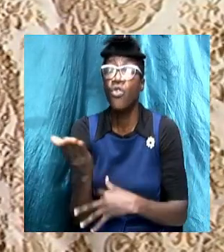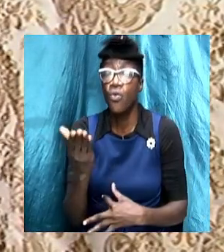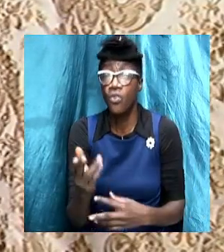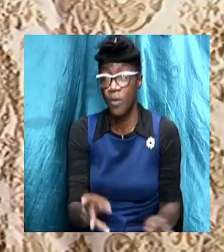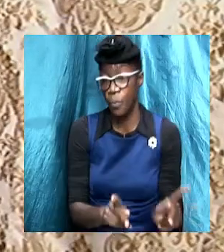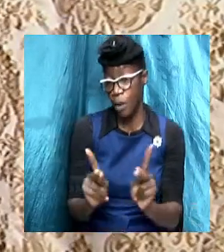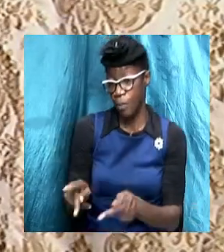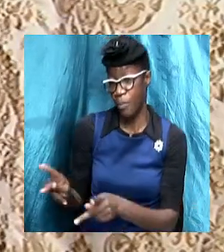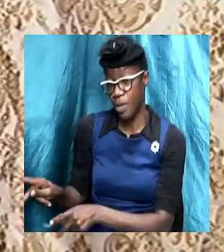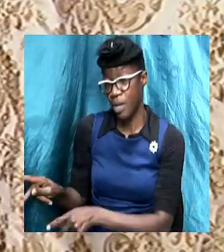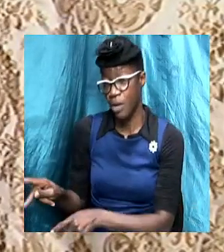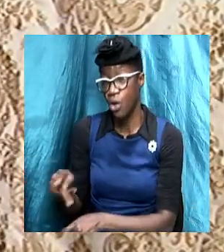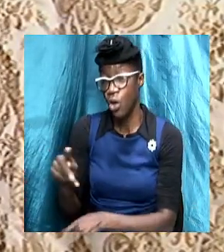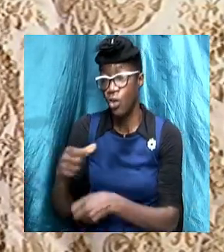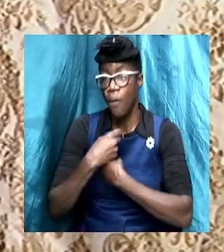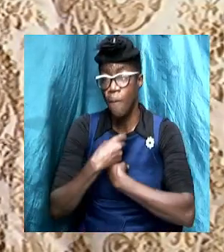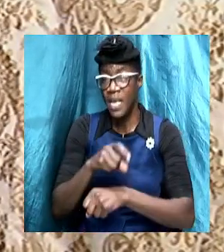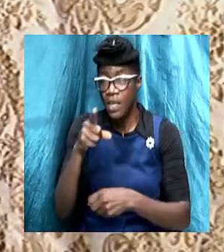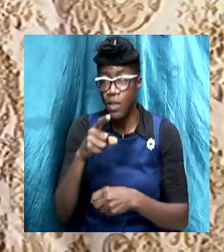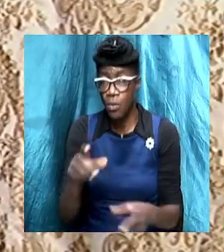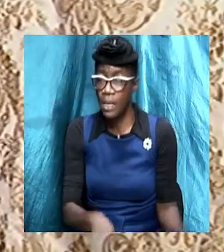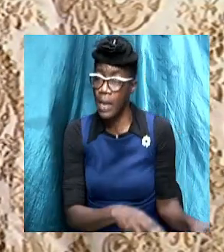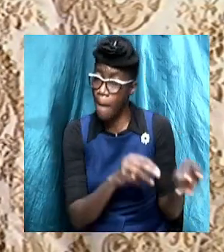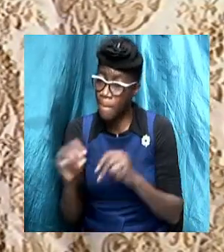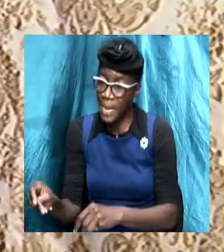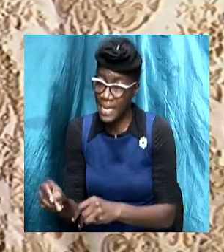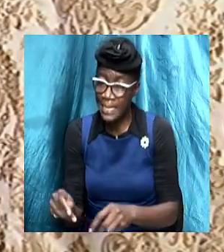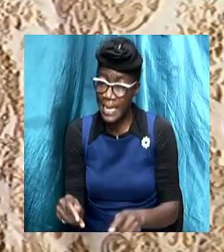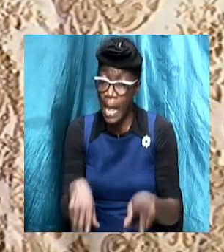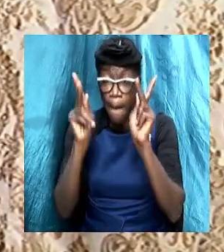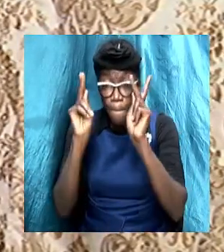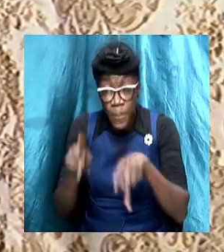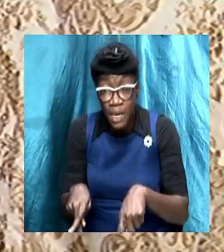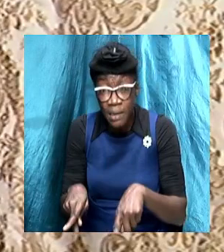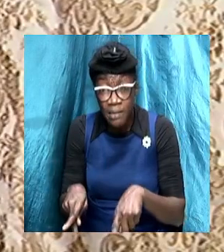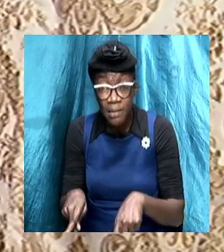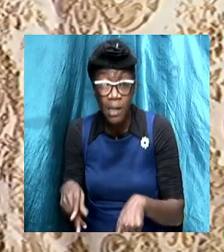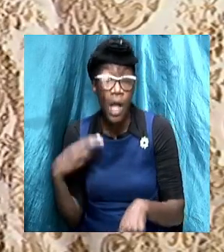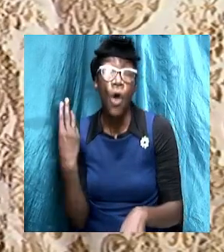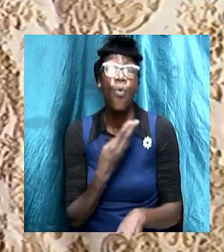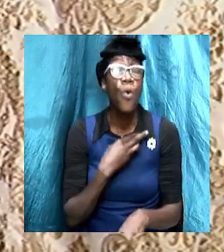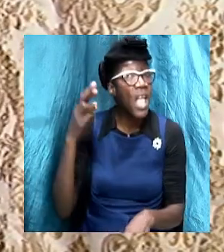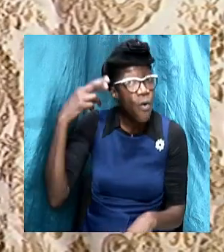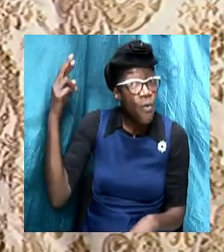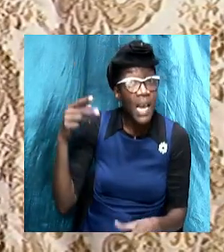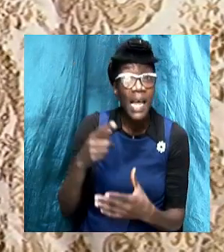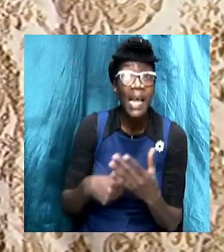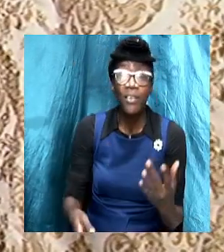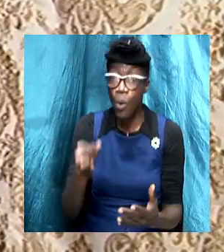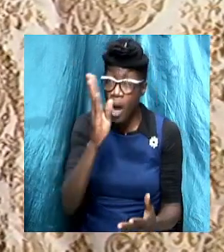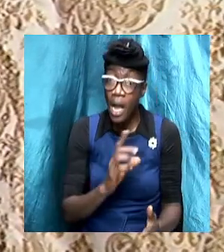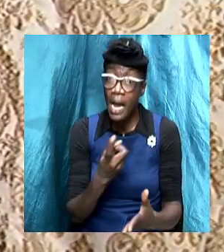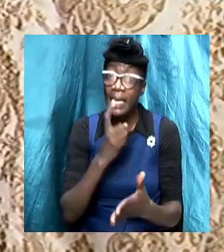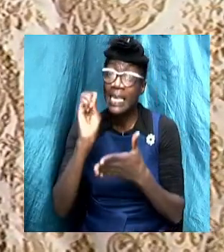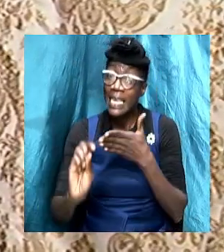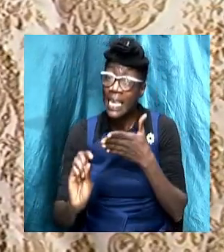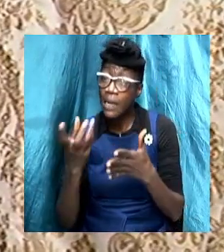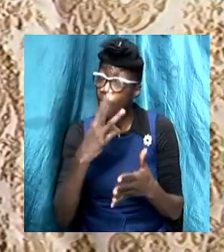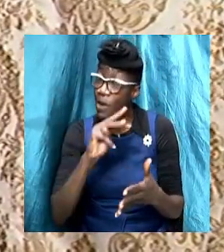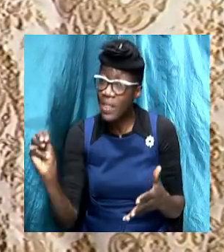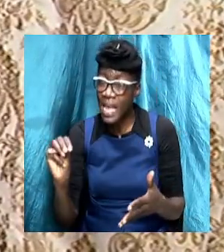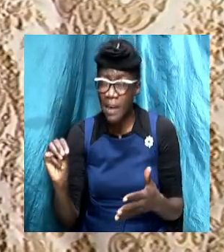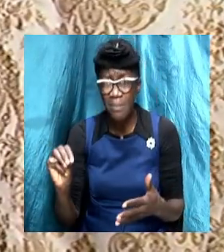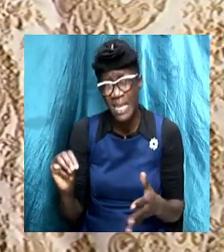preparation to make you into a mighty person. Amen. So we realize that what God did for them seemed hard, but